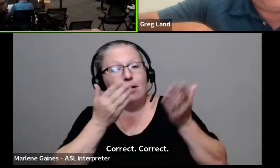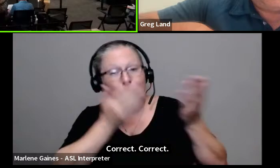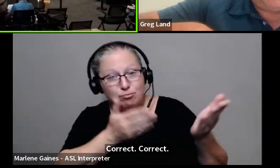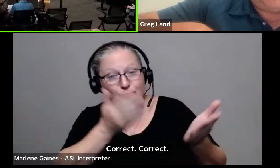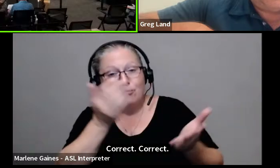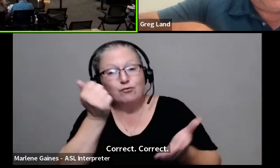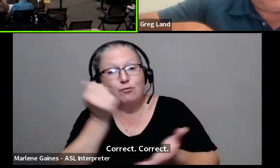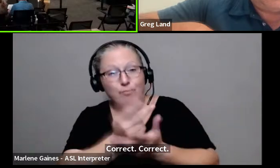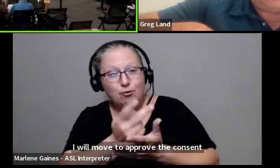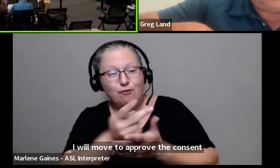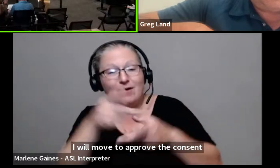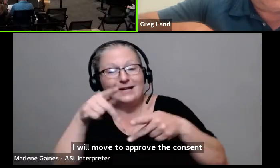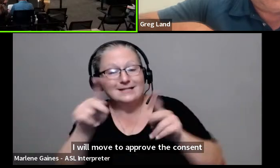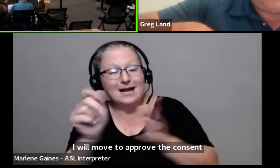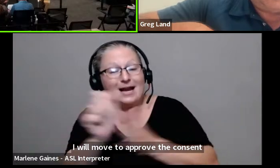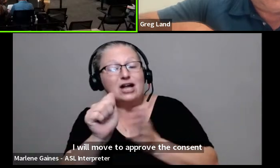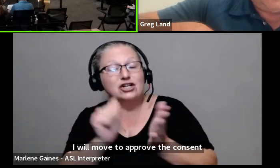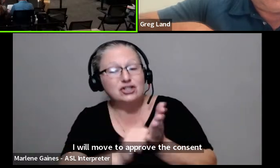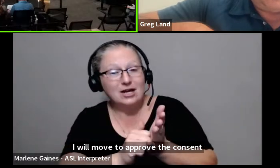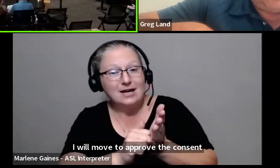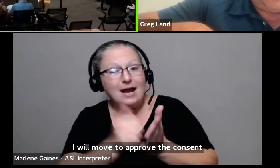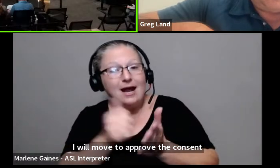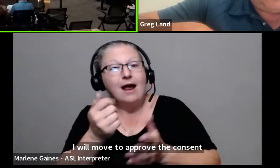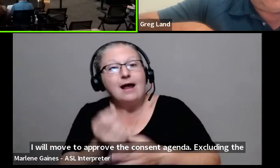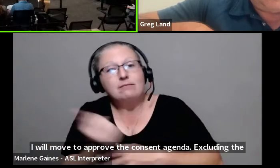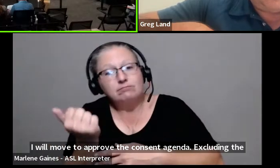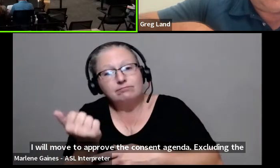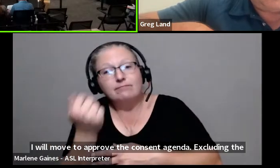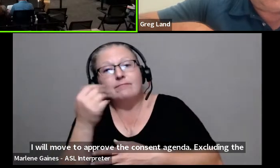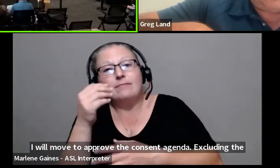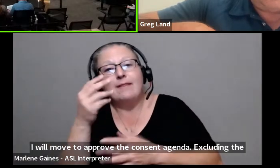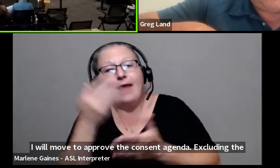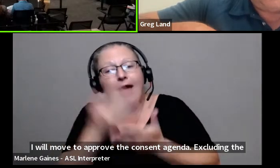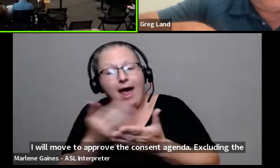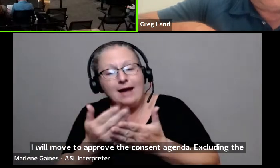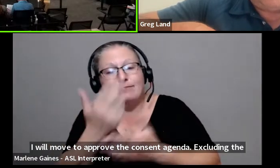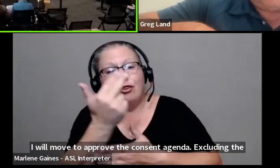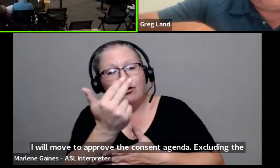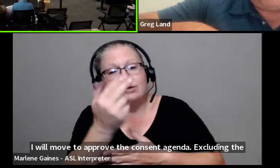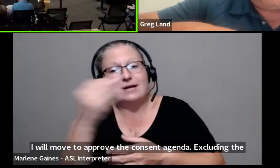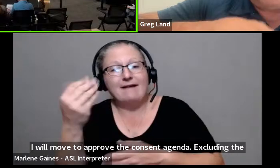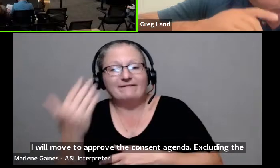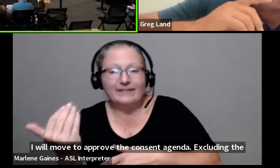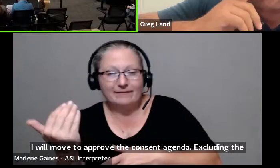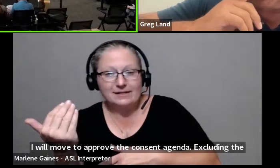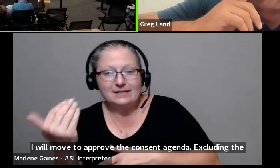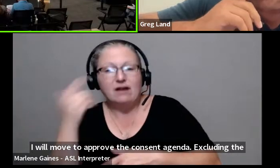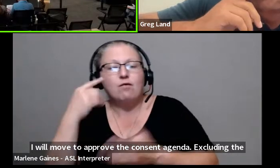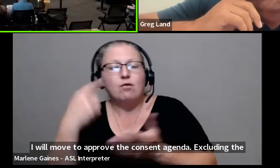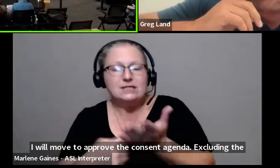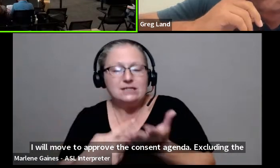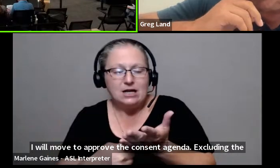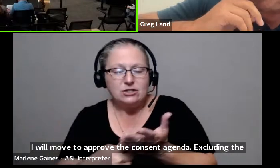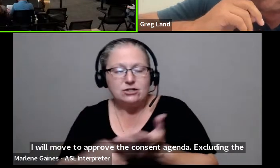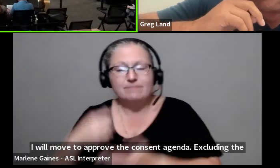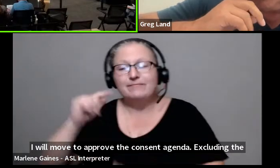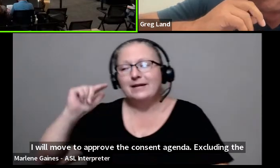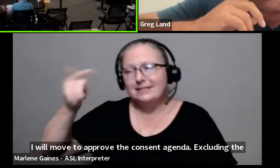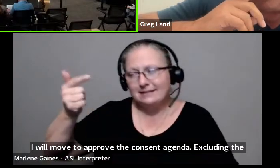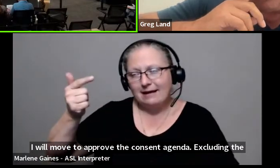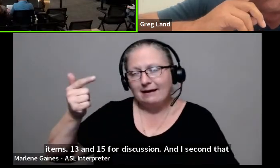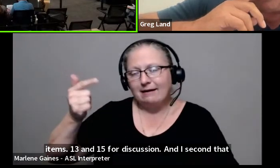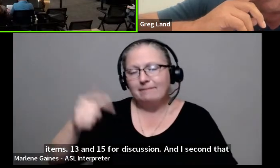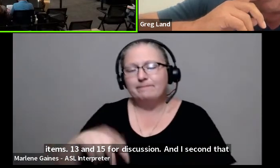the consent agenda excluding the items 13 and 15 yes. for discussion. And I Thank second you. that motion.